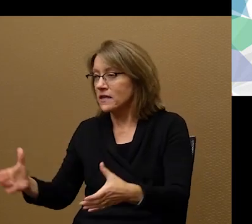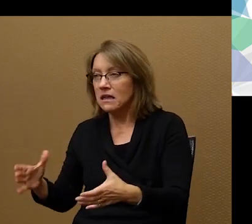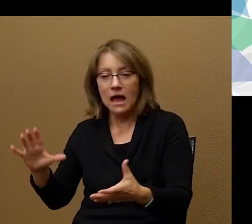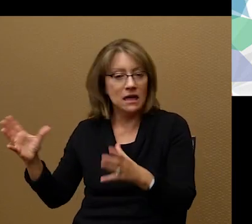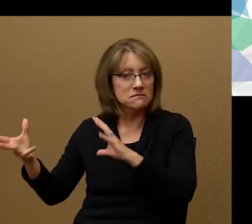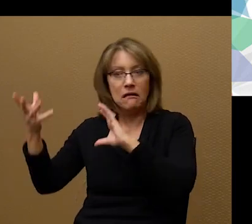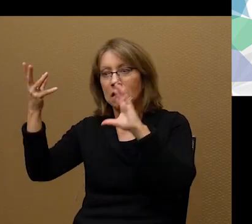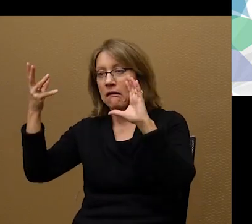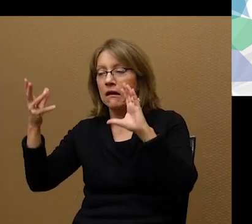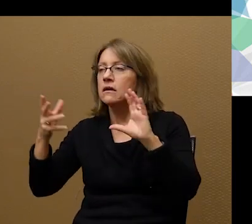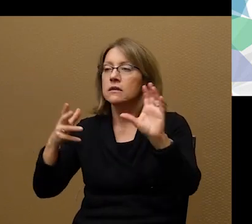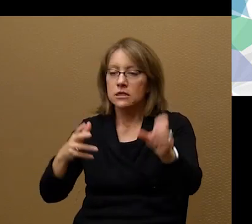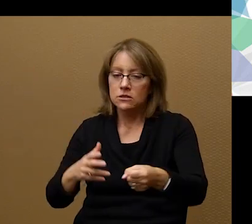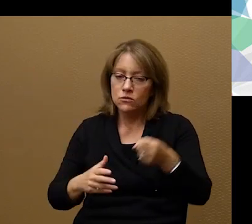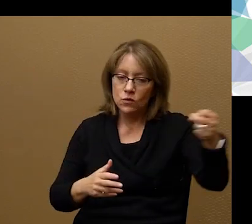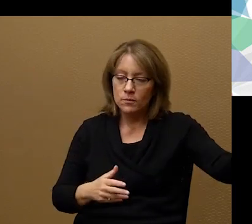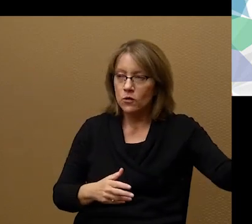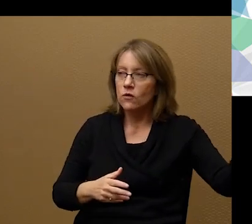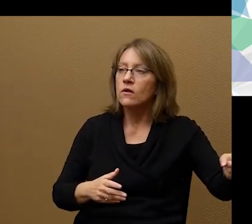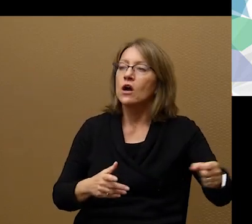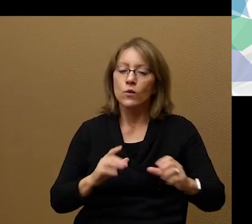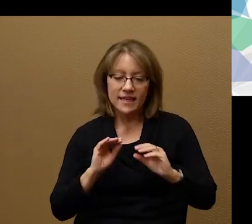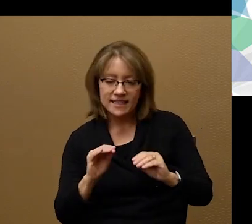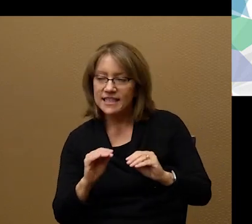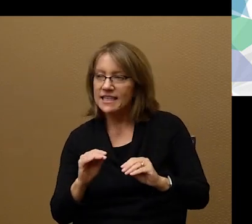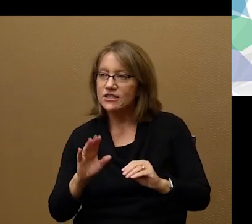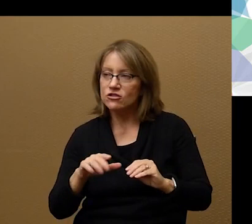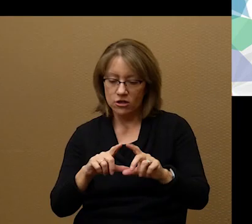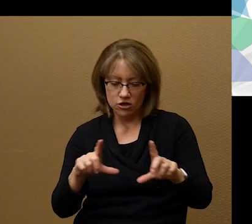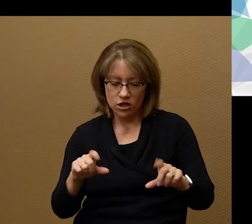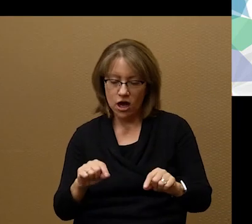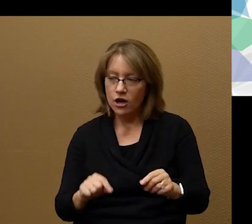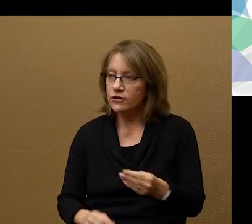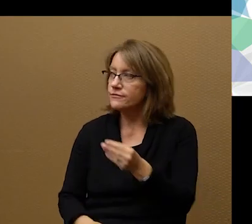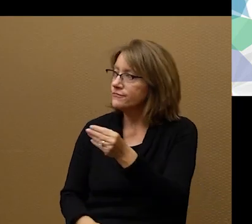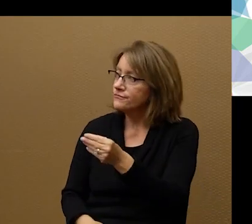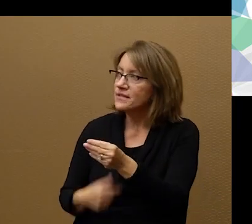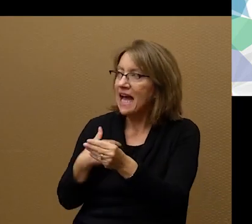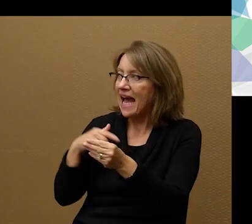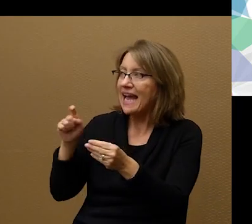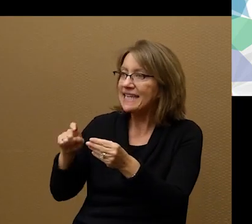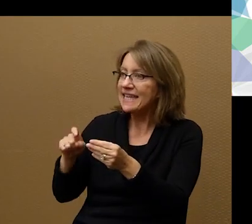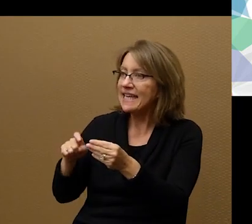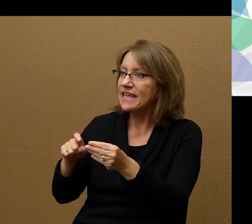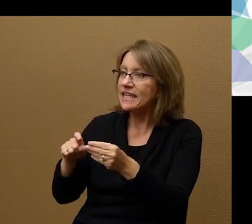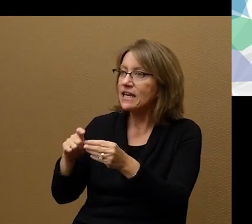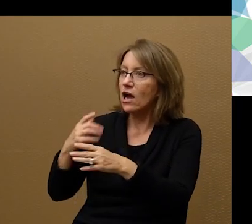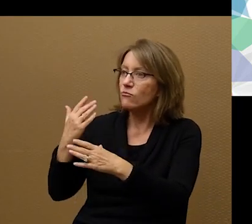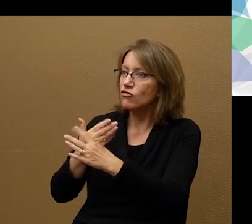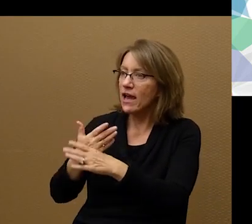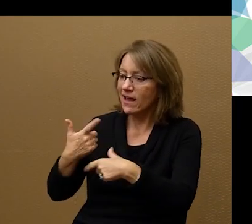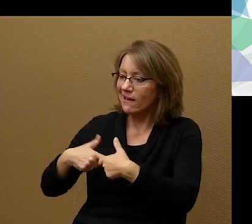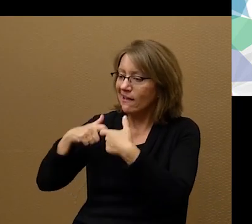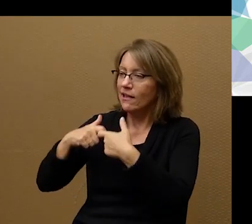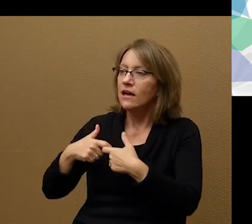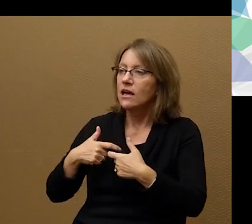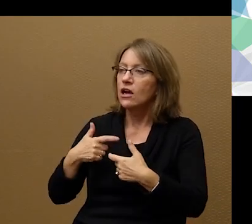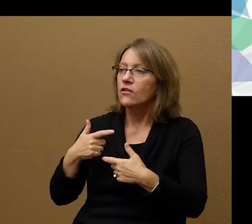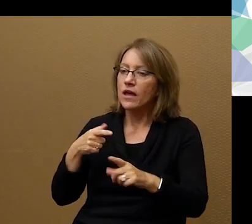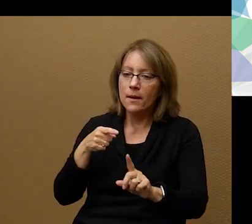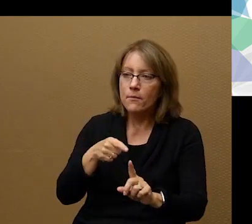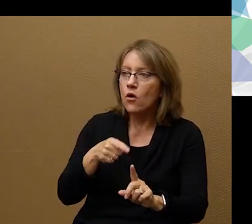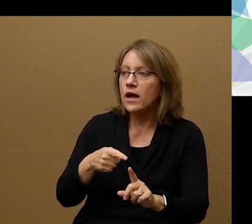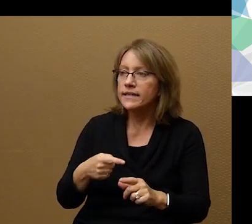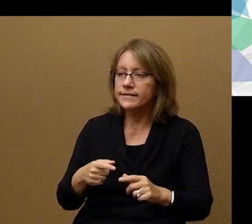I need a break card. Then with that, they say, I need a break, they point to it, it's on their keychain. However, I